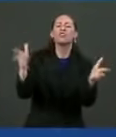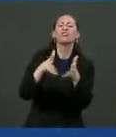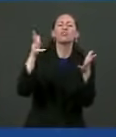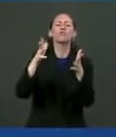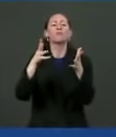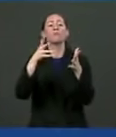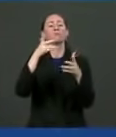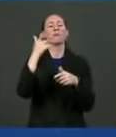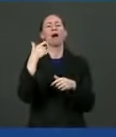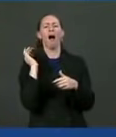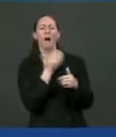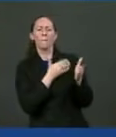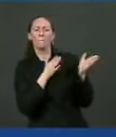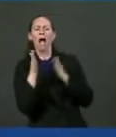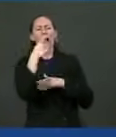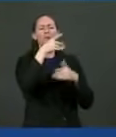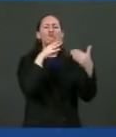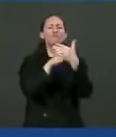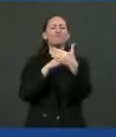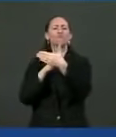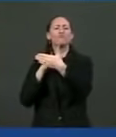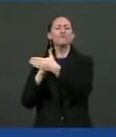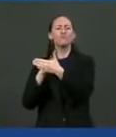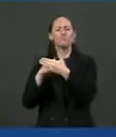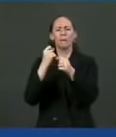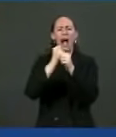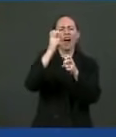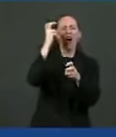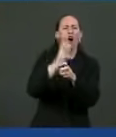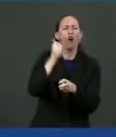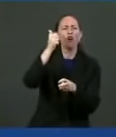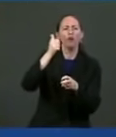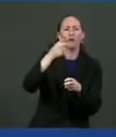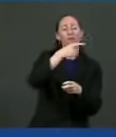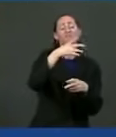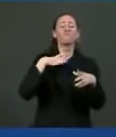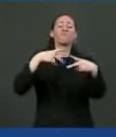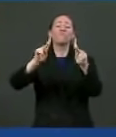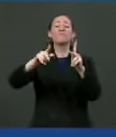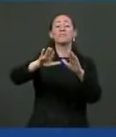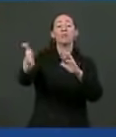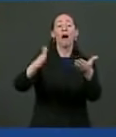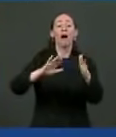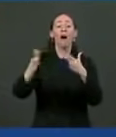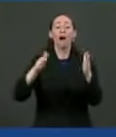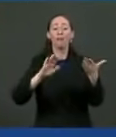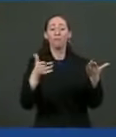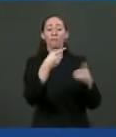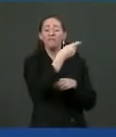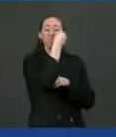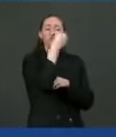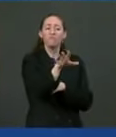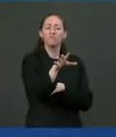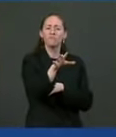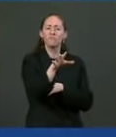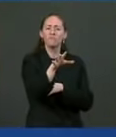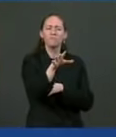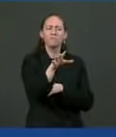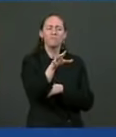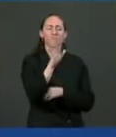mobile morgues for the unvaccinated dying from COVID in their communities. This is totally